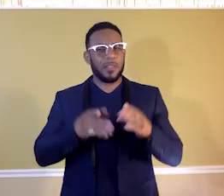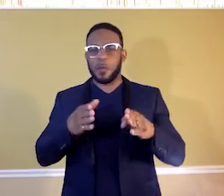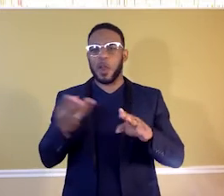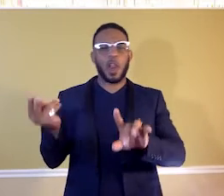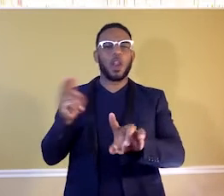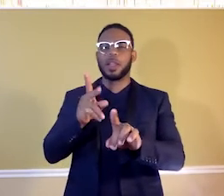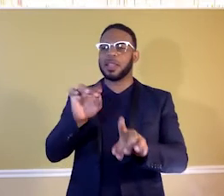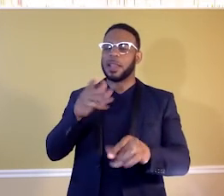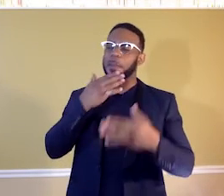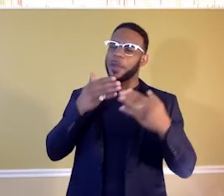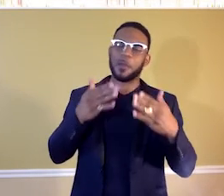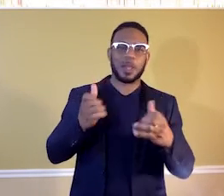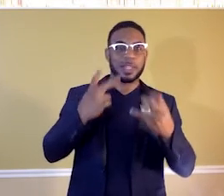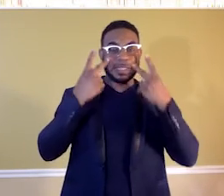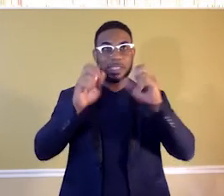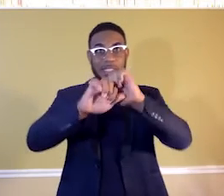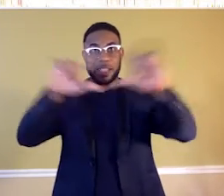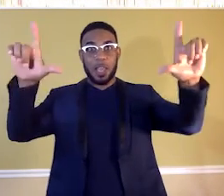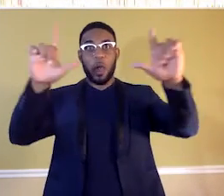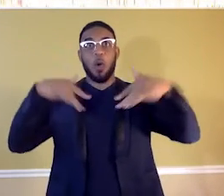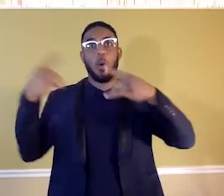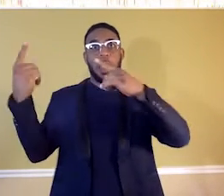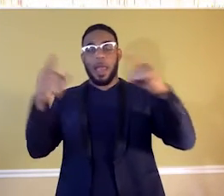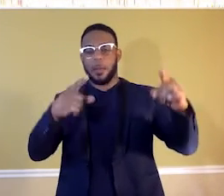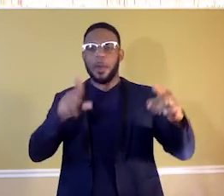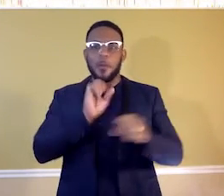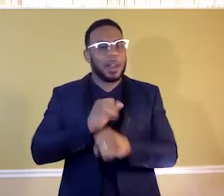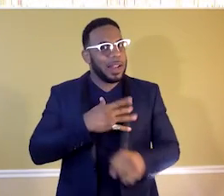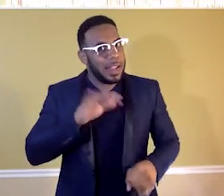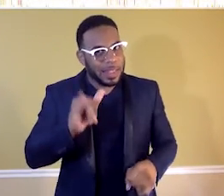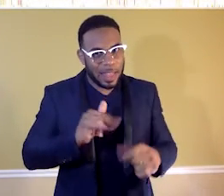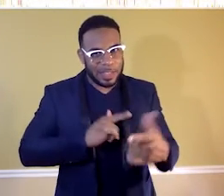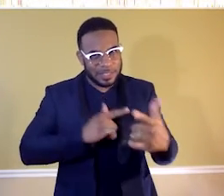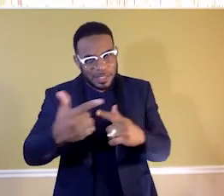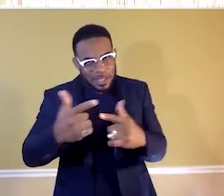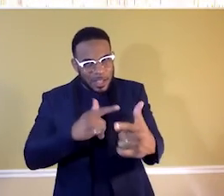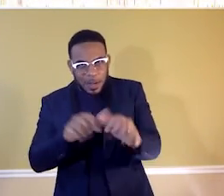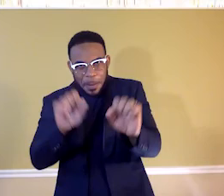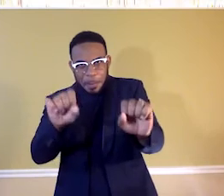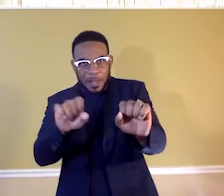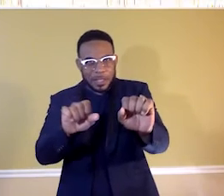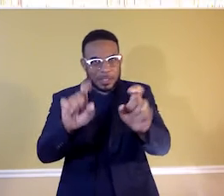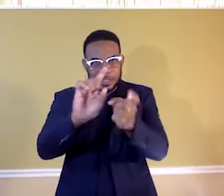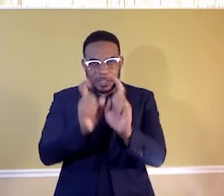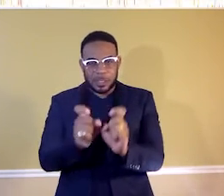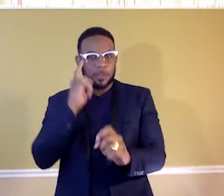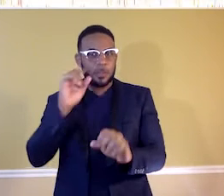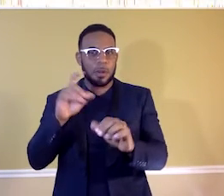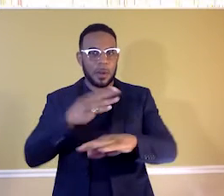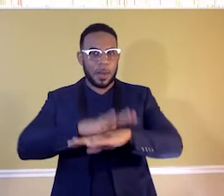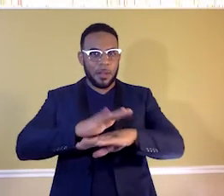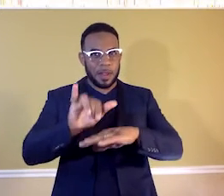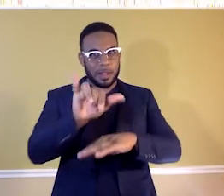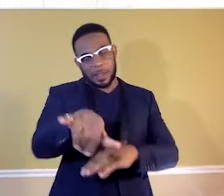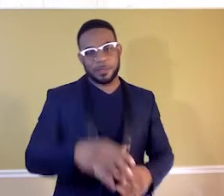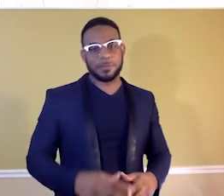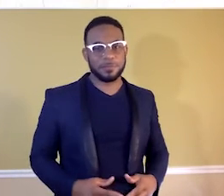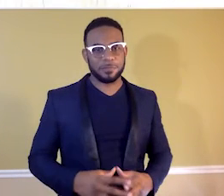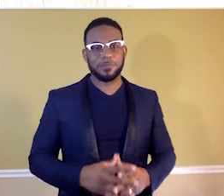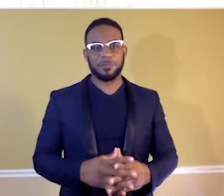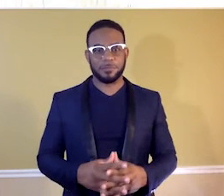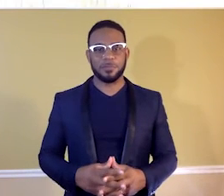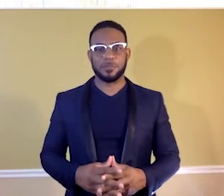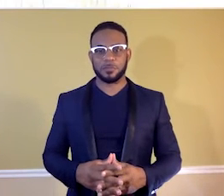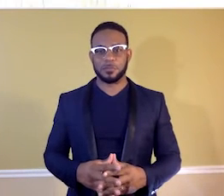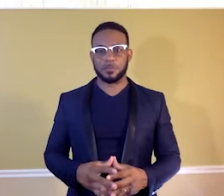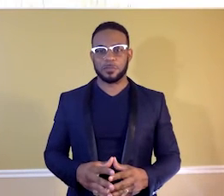a better way to kind of see what is happening. So I really like the interactability of a platform like this.